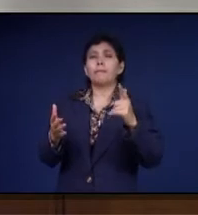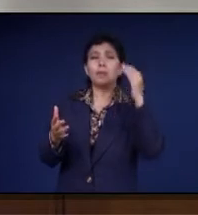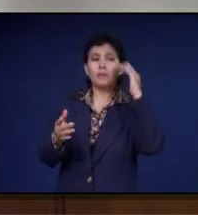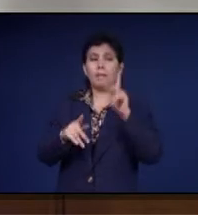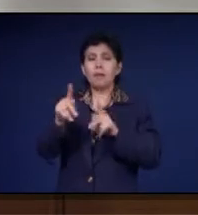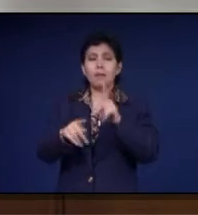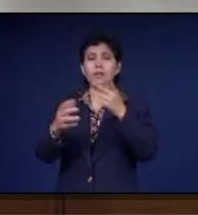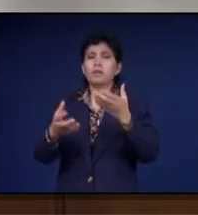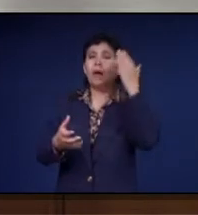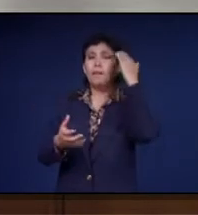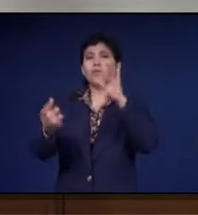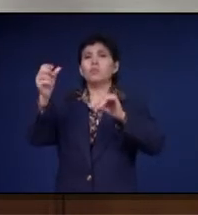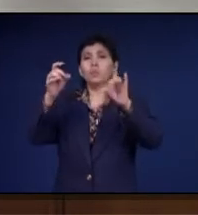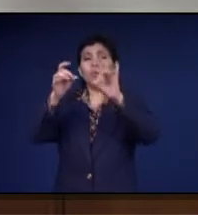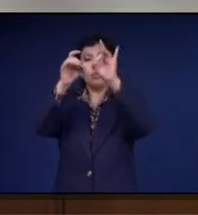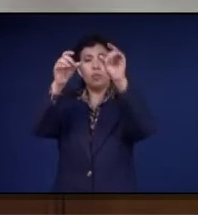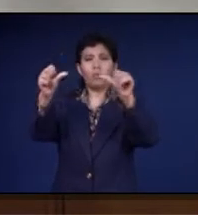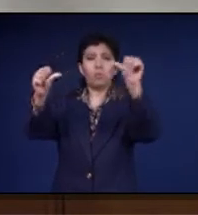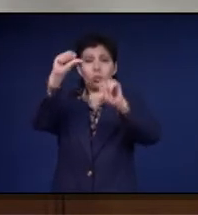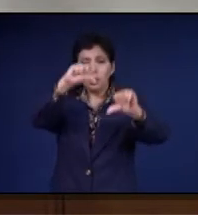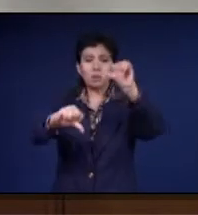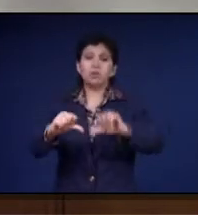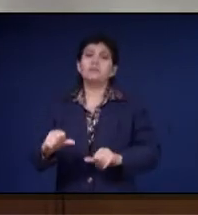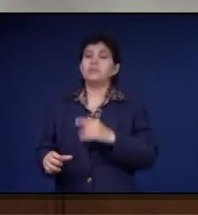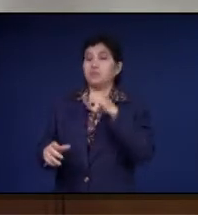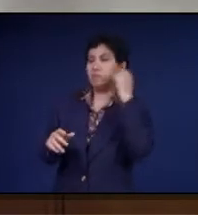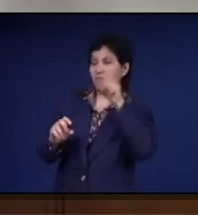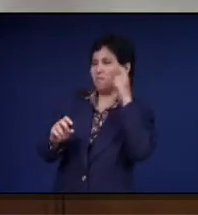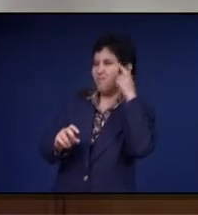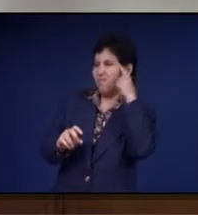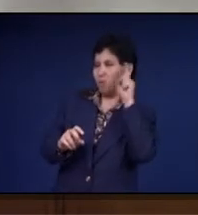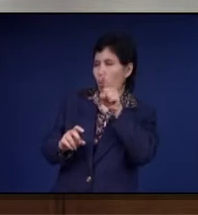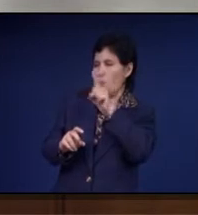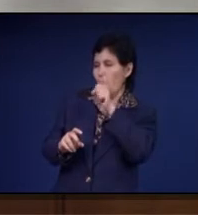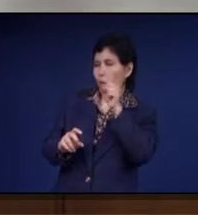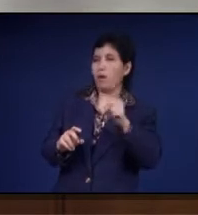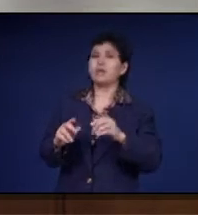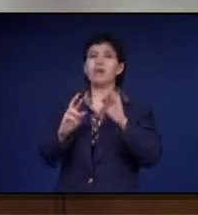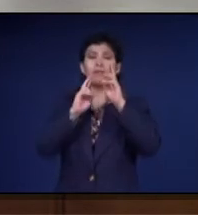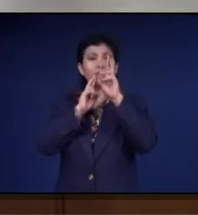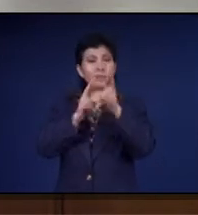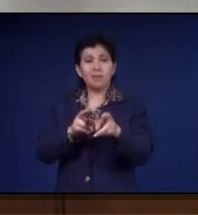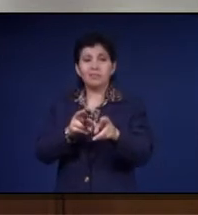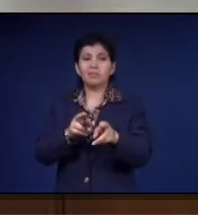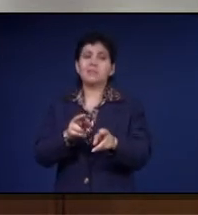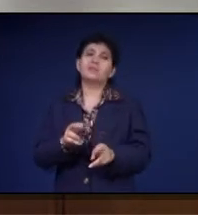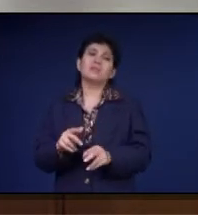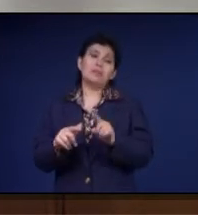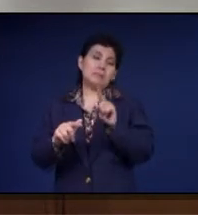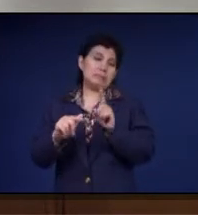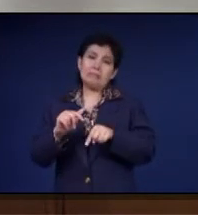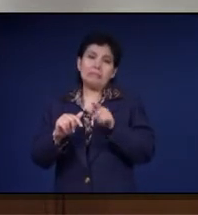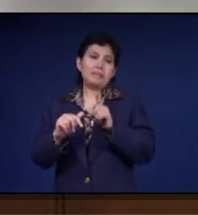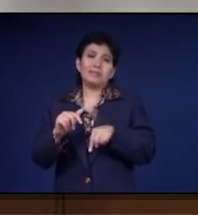people want to know what you're testing, they tend to behave in that way. And your results will not be what you want to find,